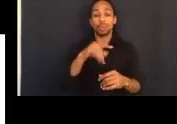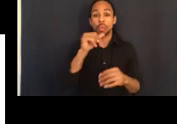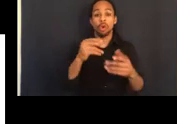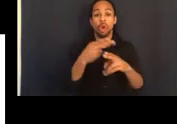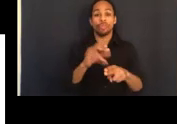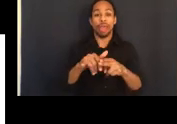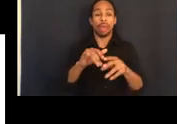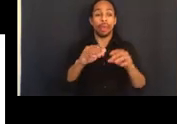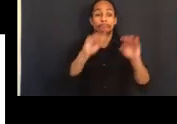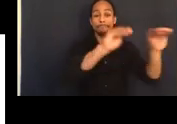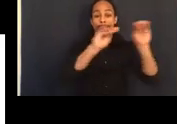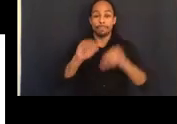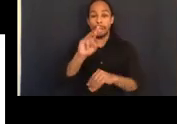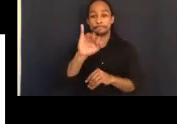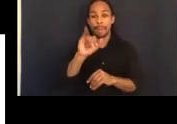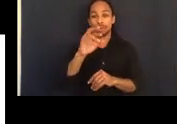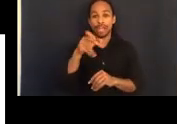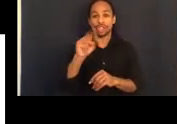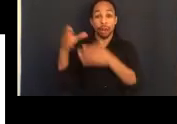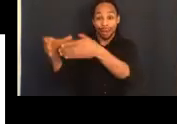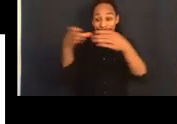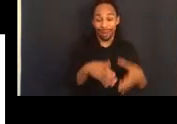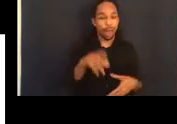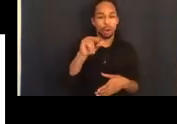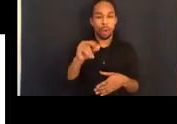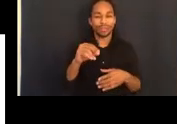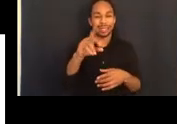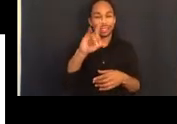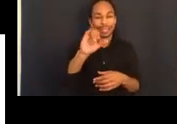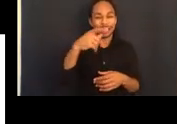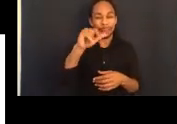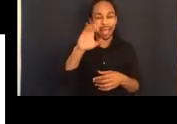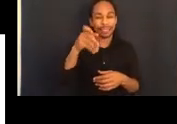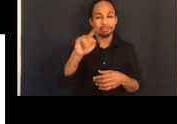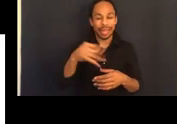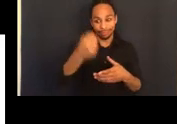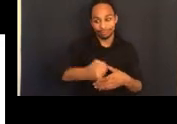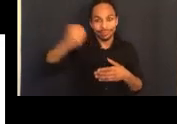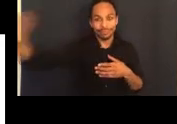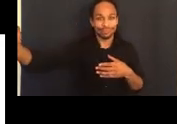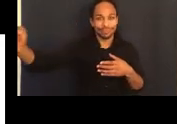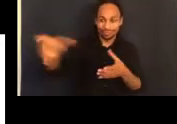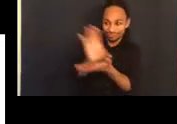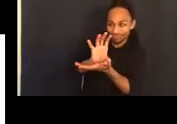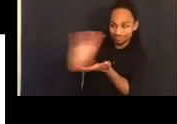to policies implemented by US and Canada, and this is how we end up here. But as far as